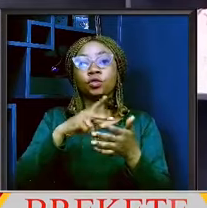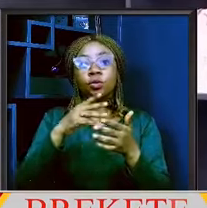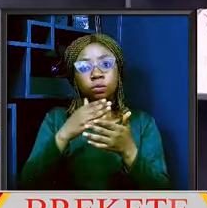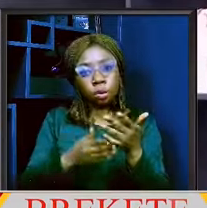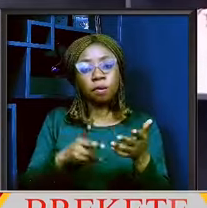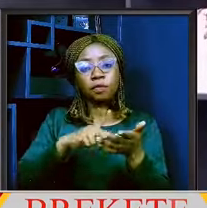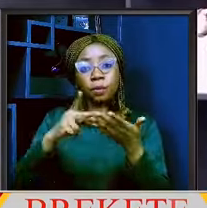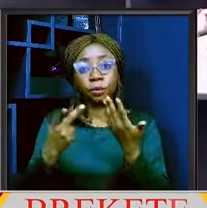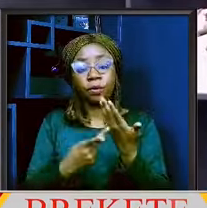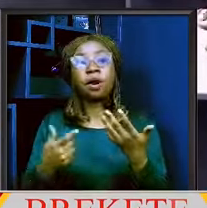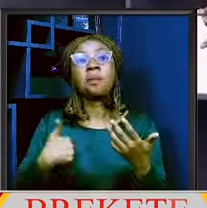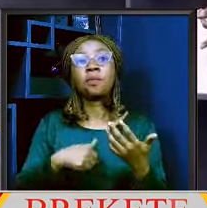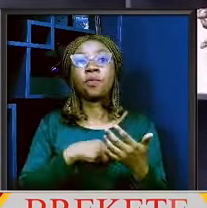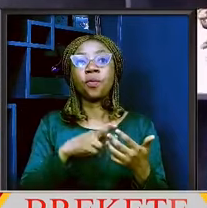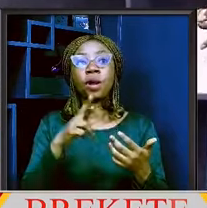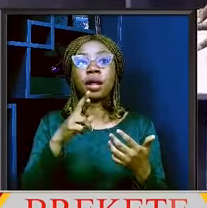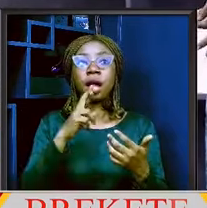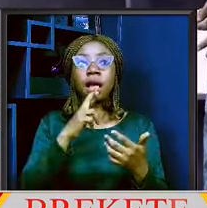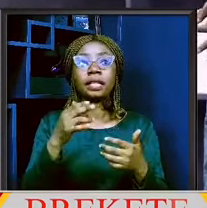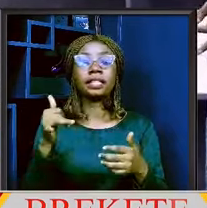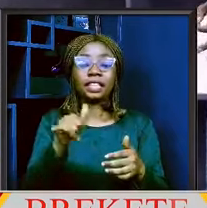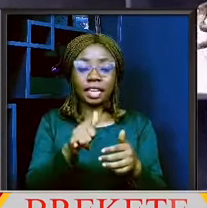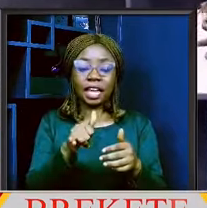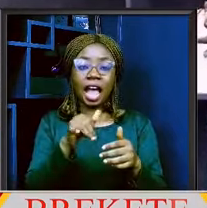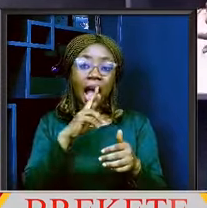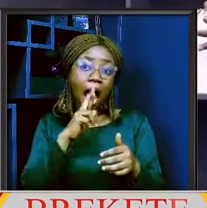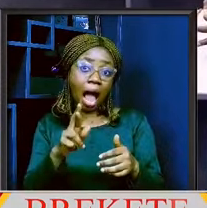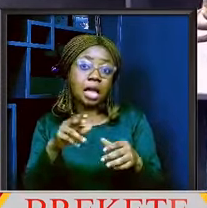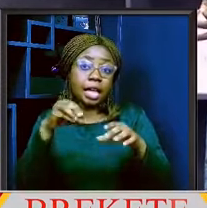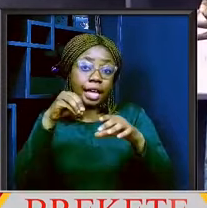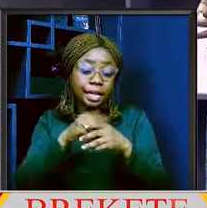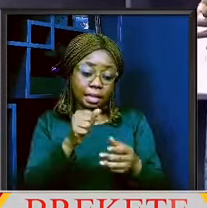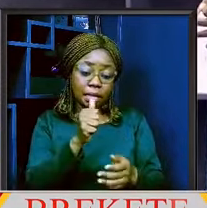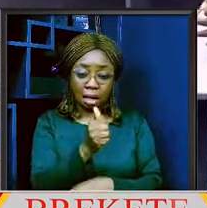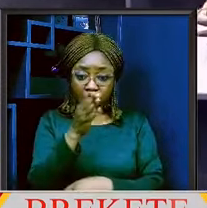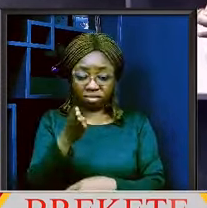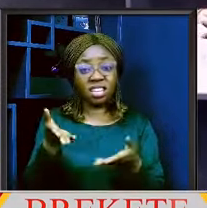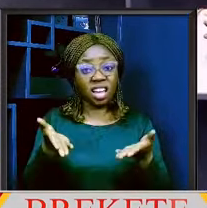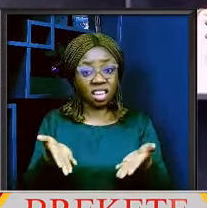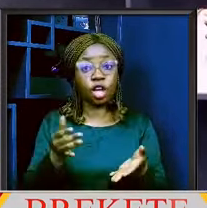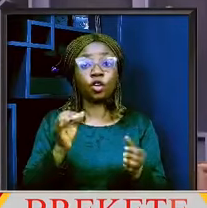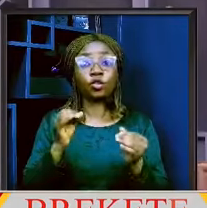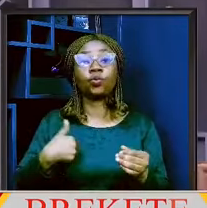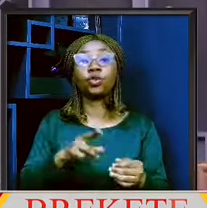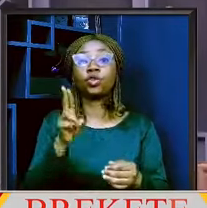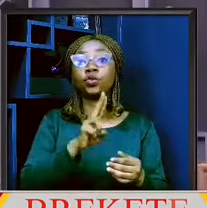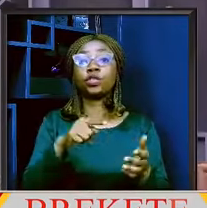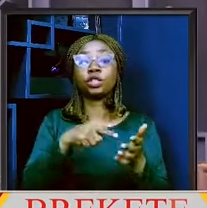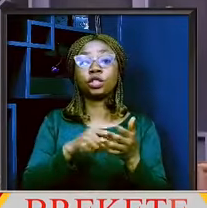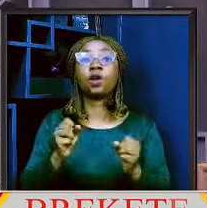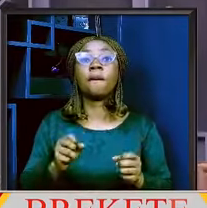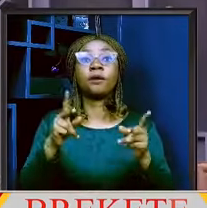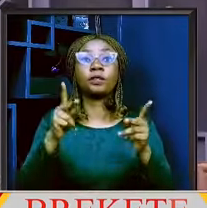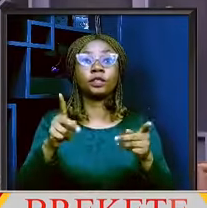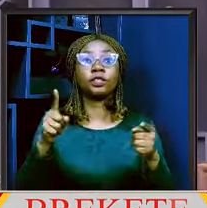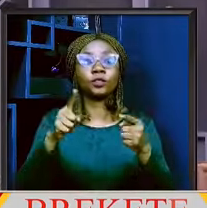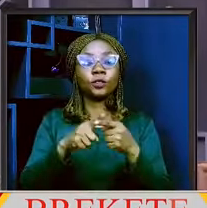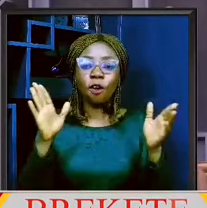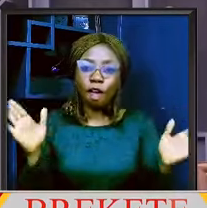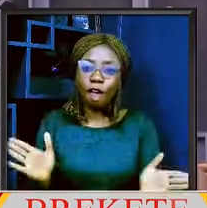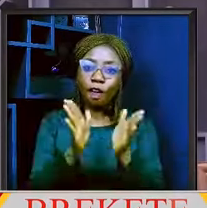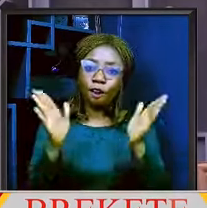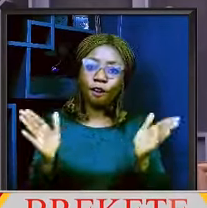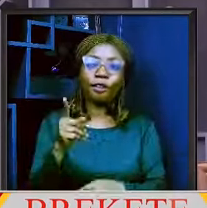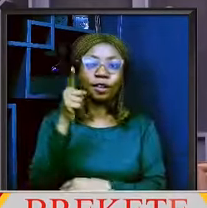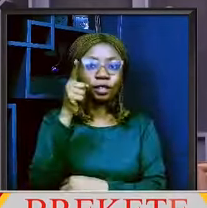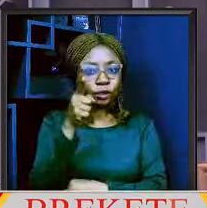are actually, they are domiciled in Abuja here. Hmm. So we are also using this opportunity to encourage